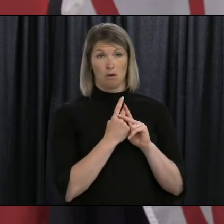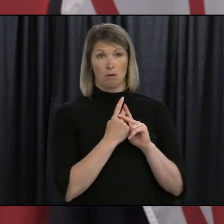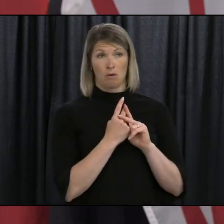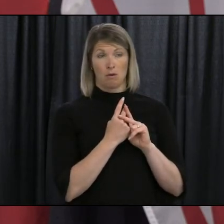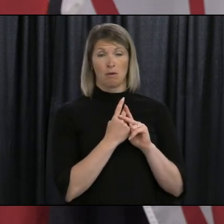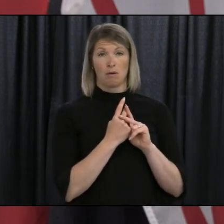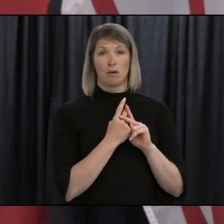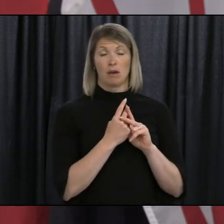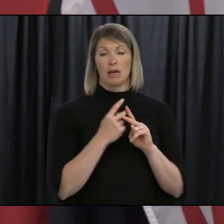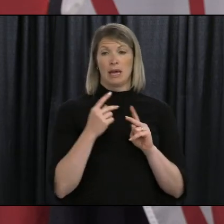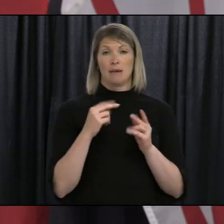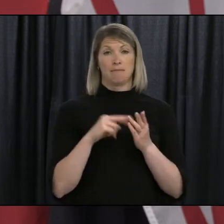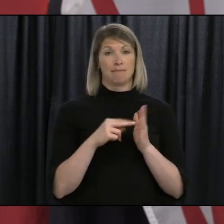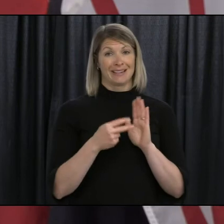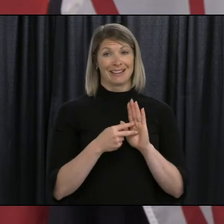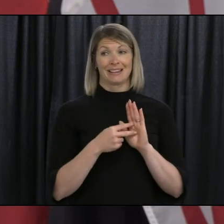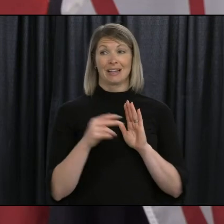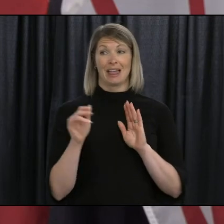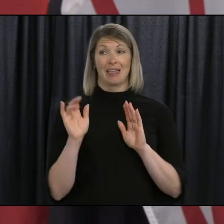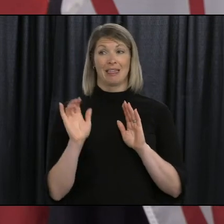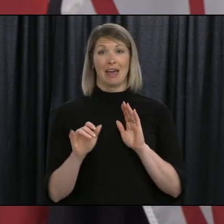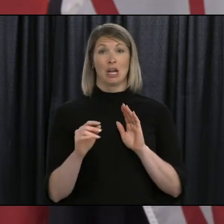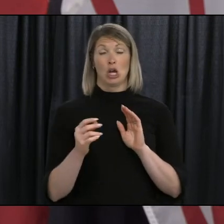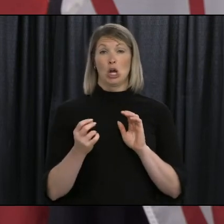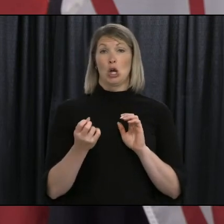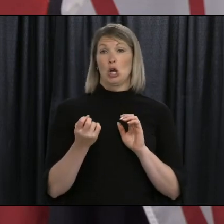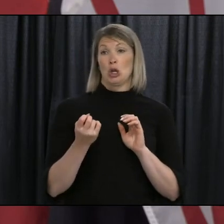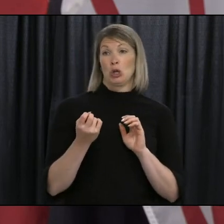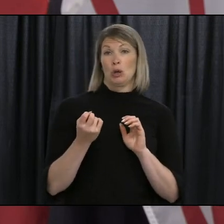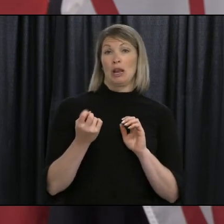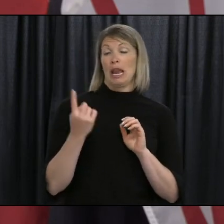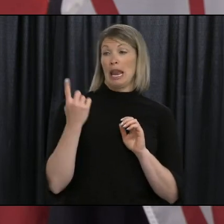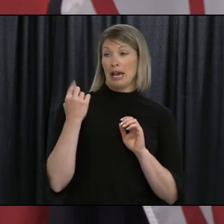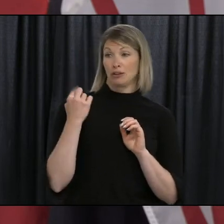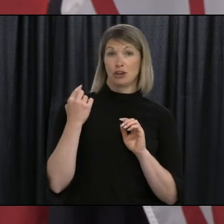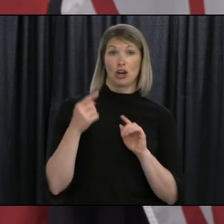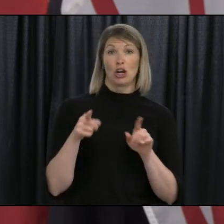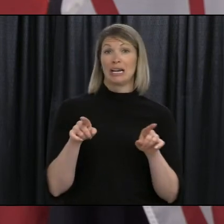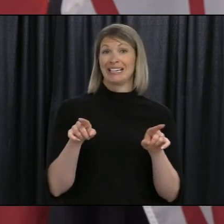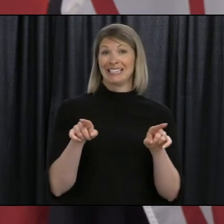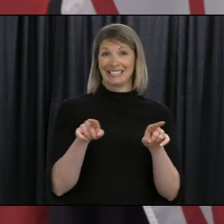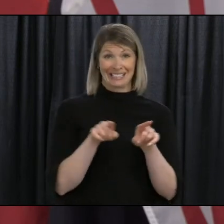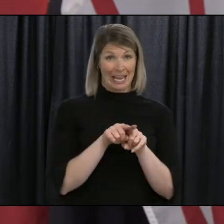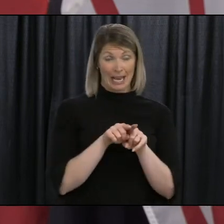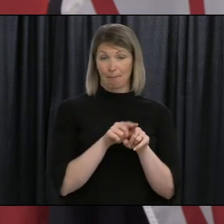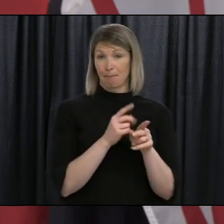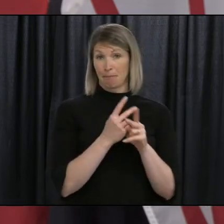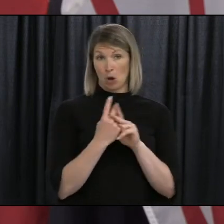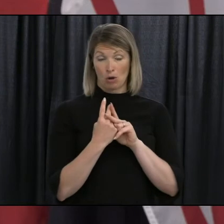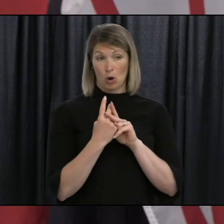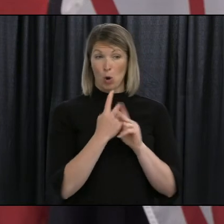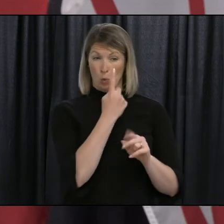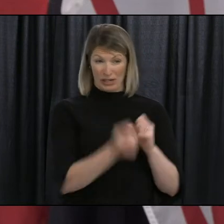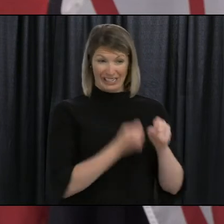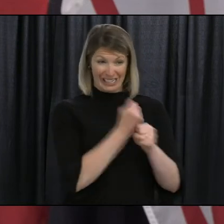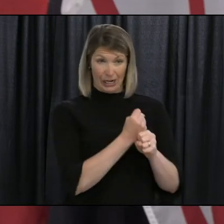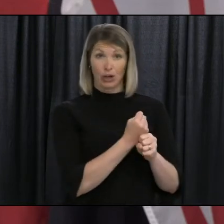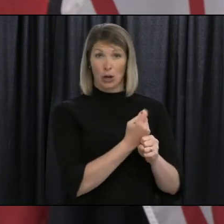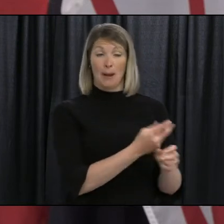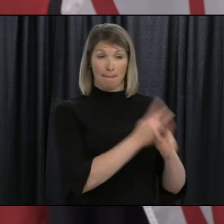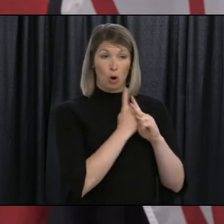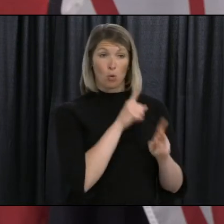months of the last fiscal year. Is the fact that the province needed to borrow as much in the first 6 weeks of this year as it did in the entire 12 months